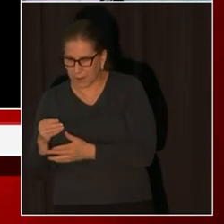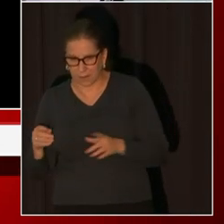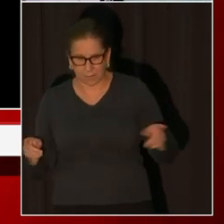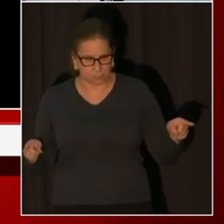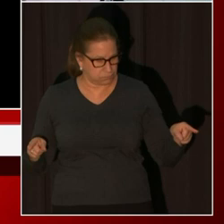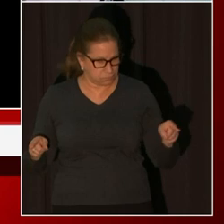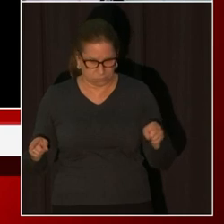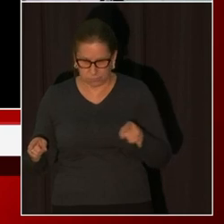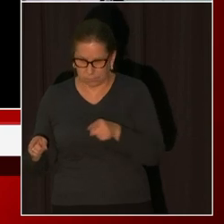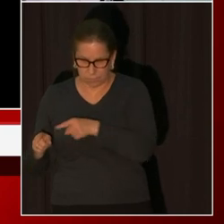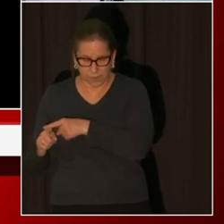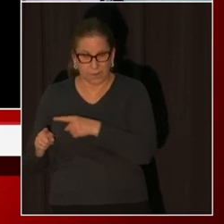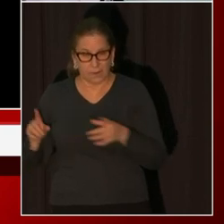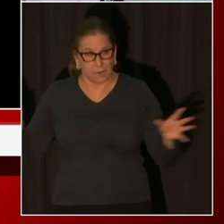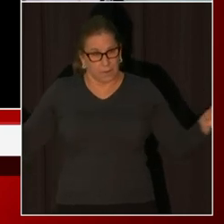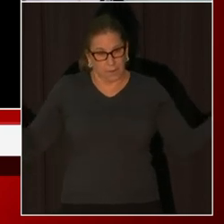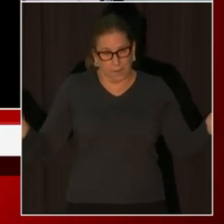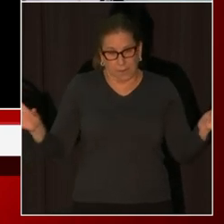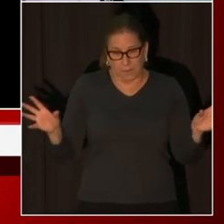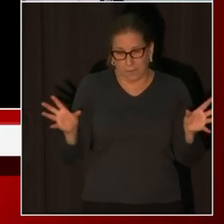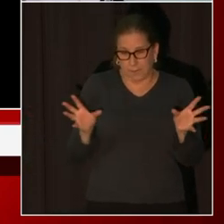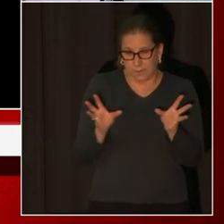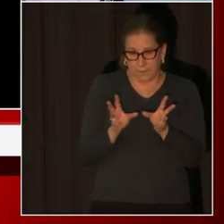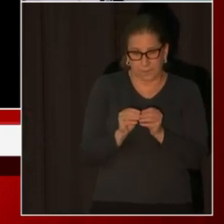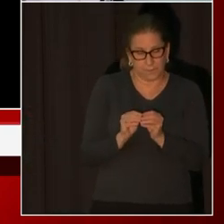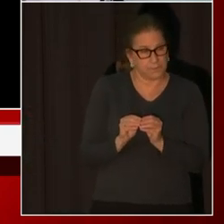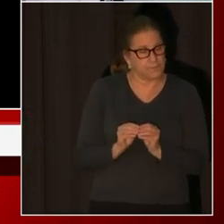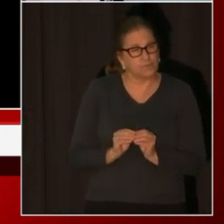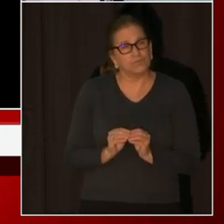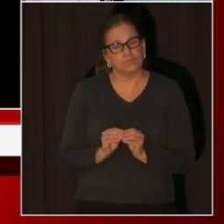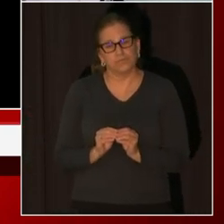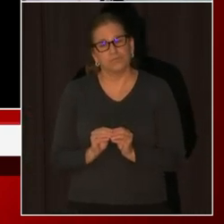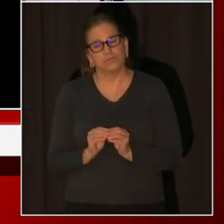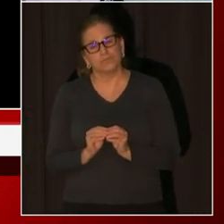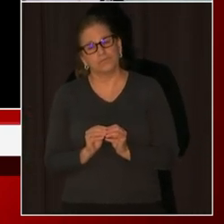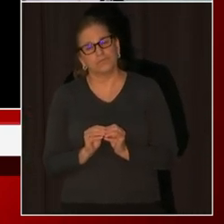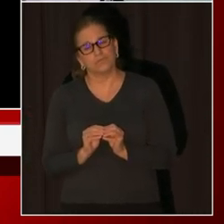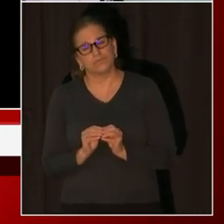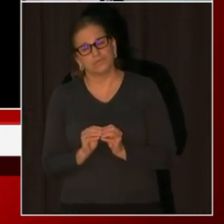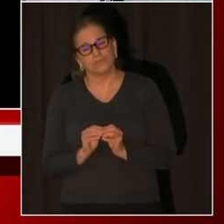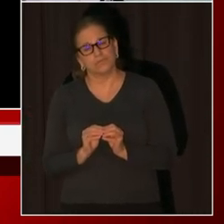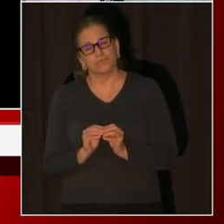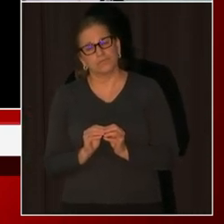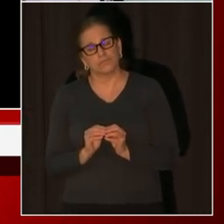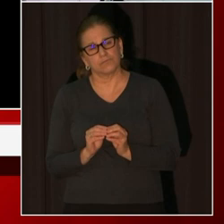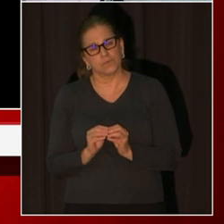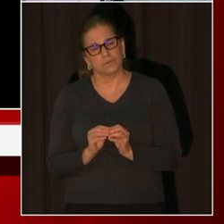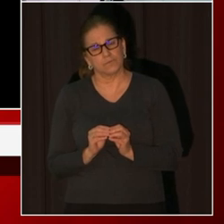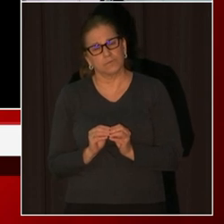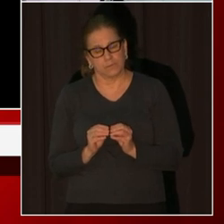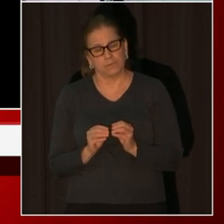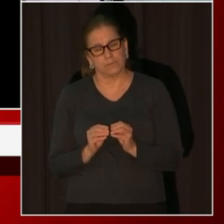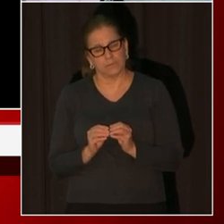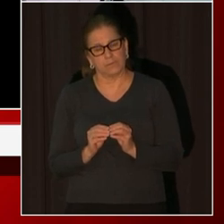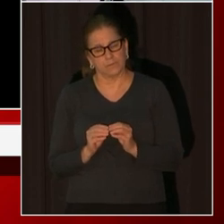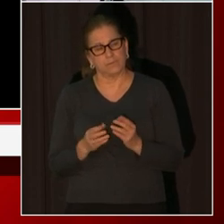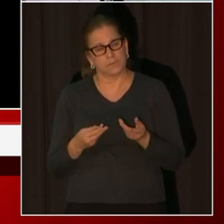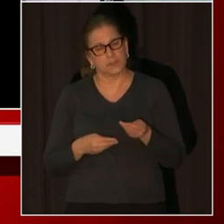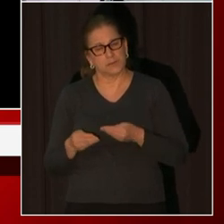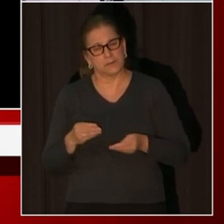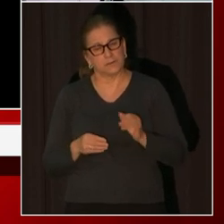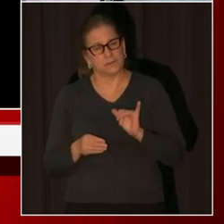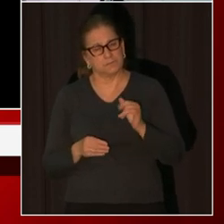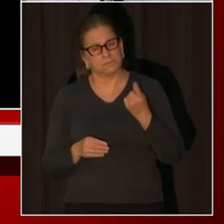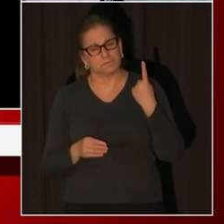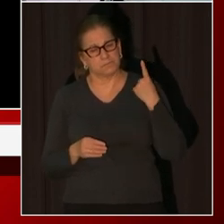uses have followed what they typically do in years past. Our greatest expenditures in the gross fund budget is for human